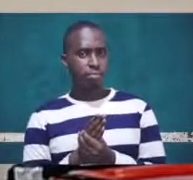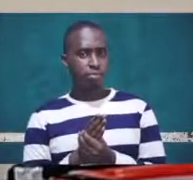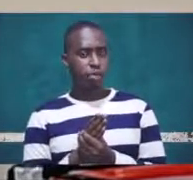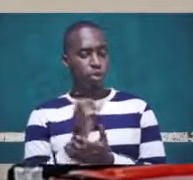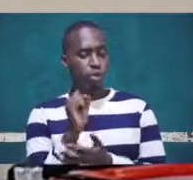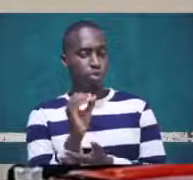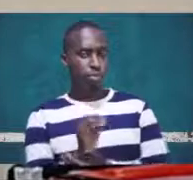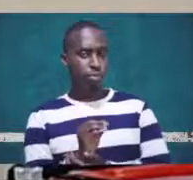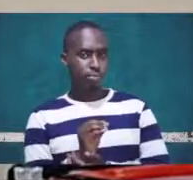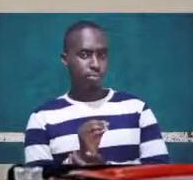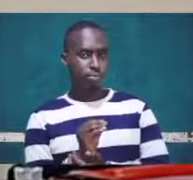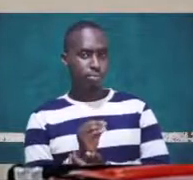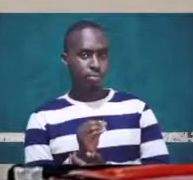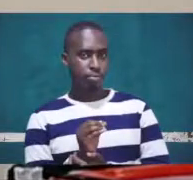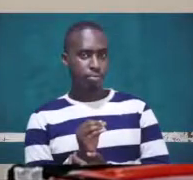So,